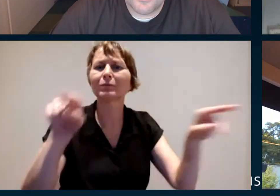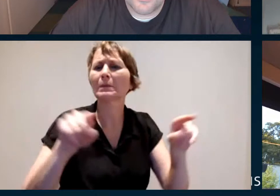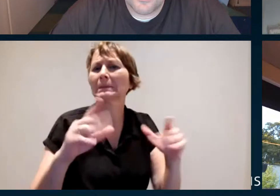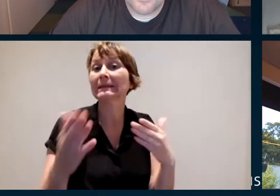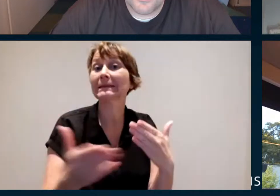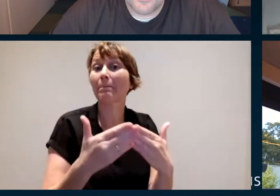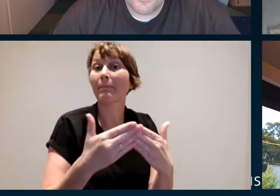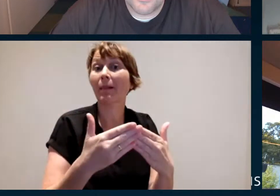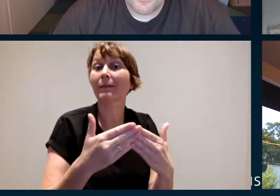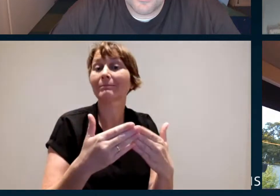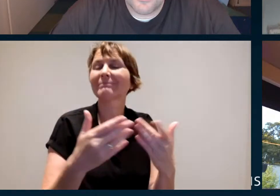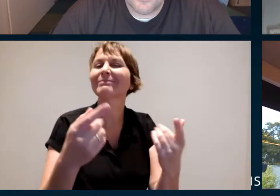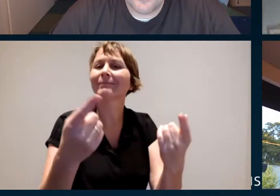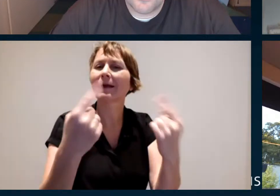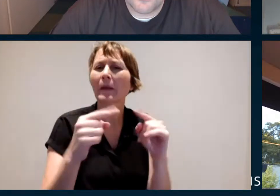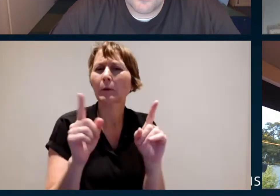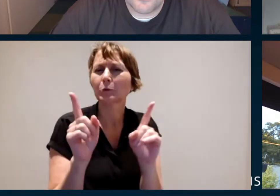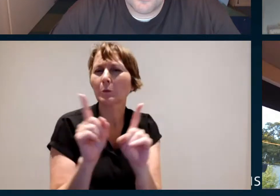you a small